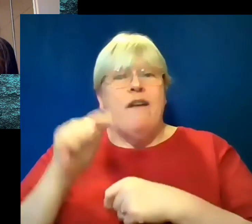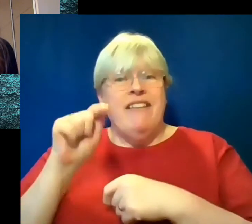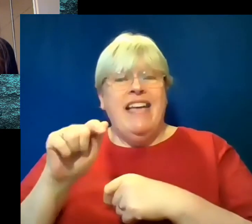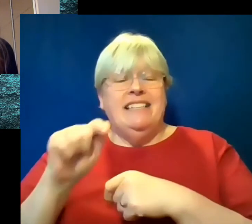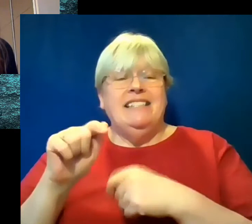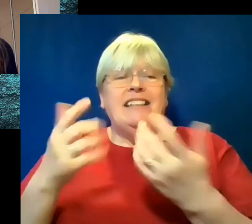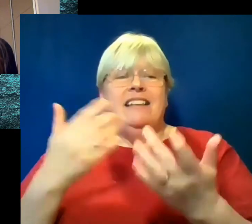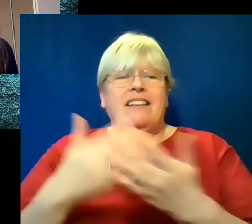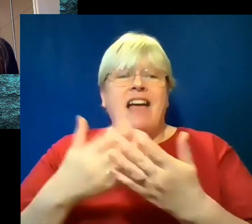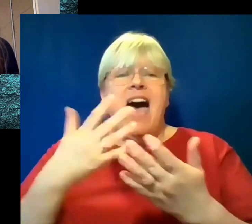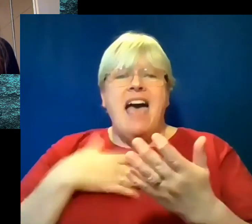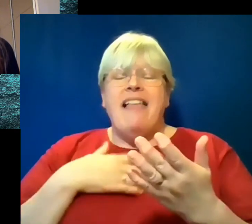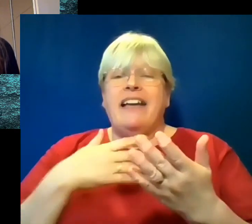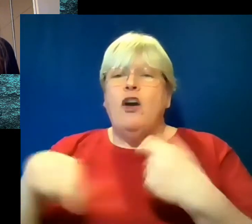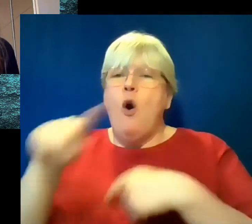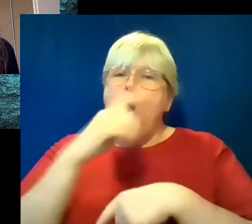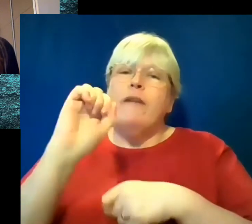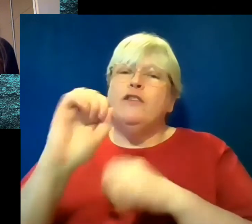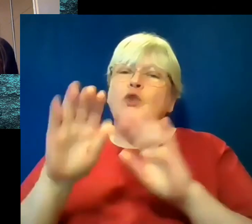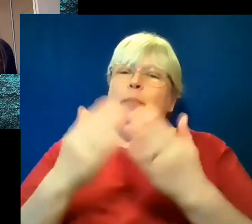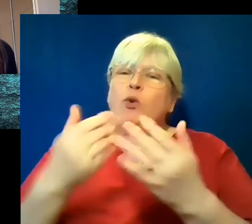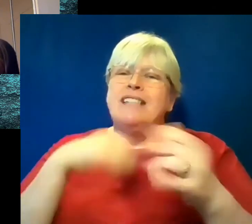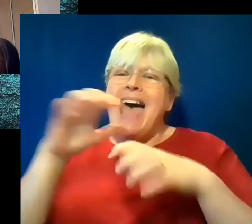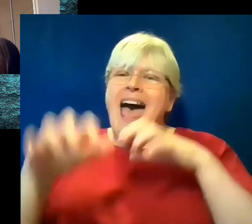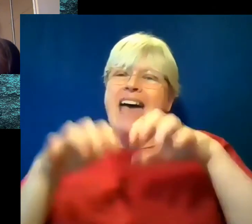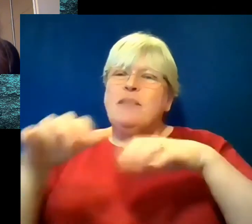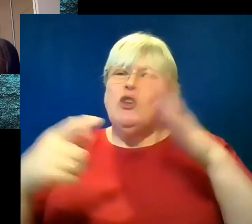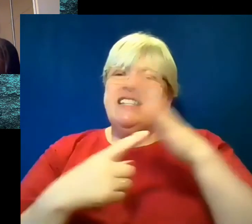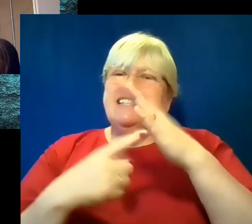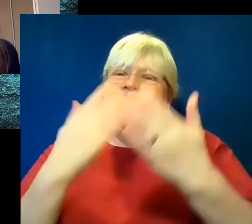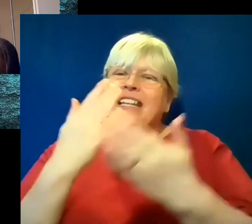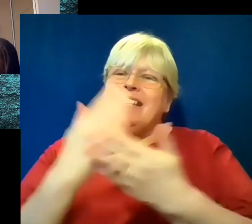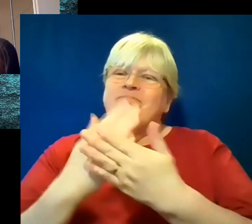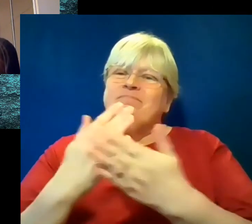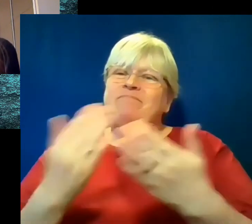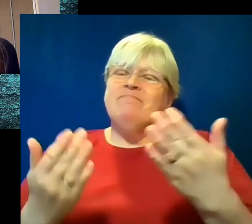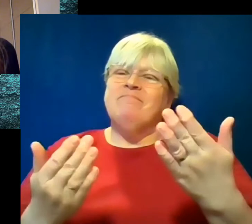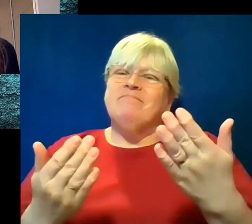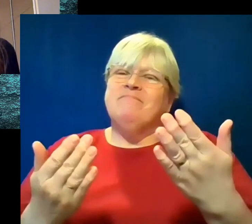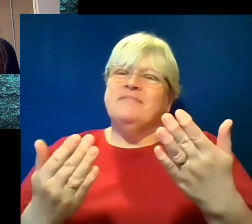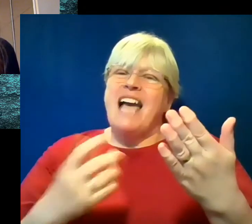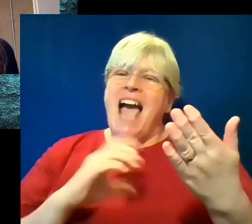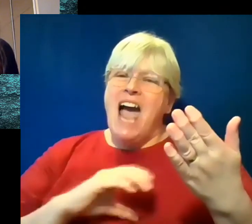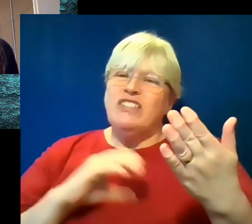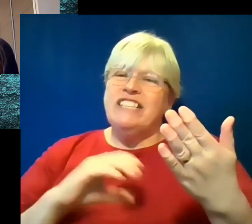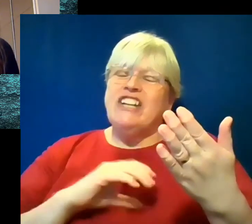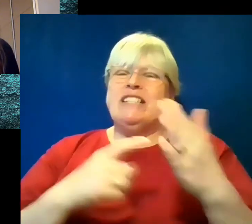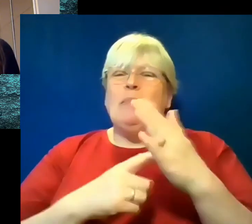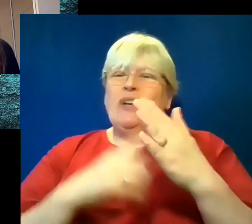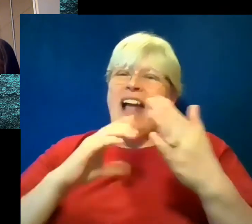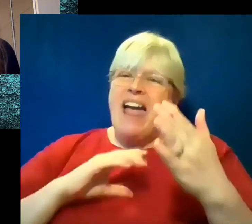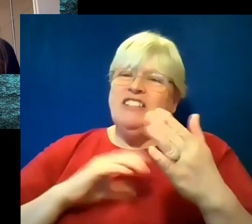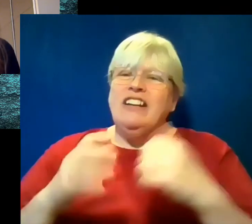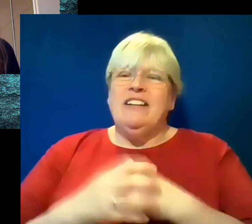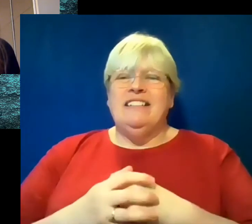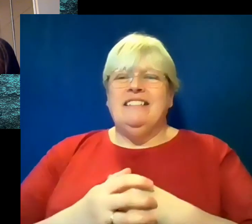books, animals are a key part and really important characters. So I'm looking forward to your take